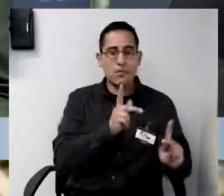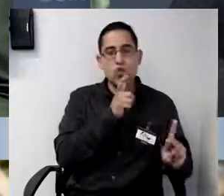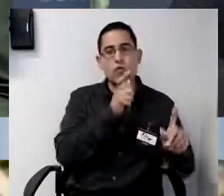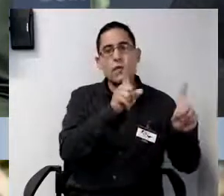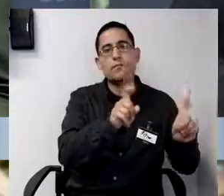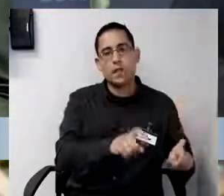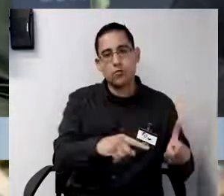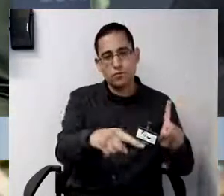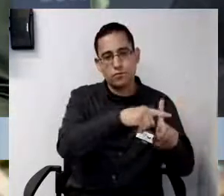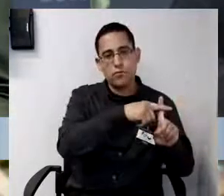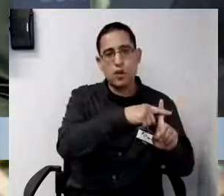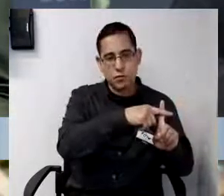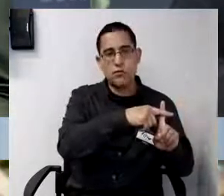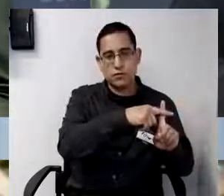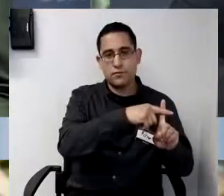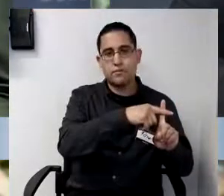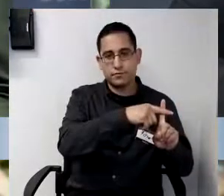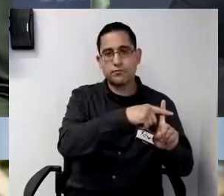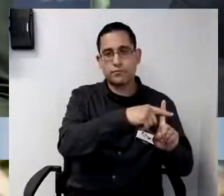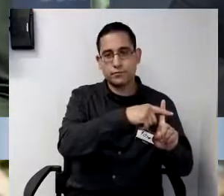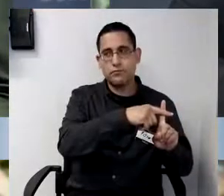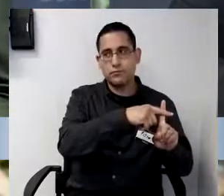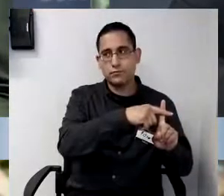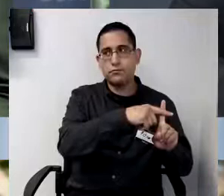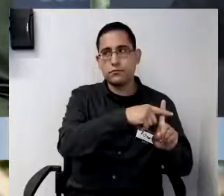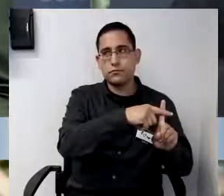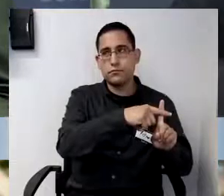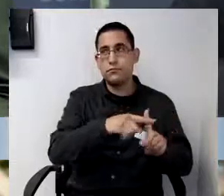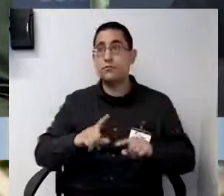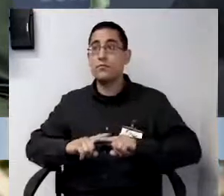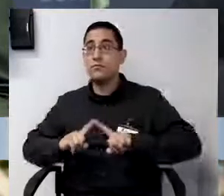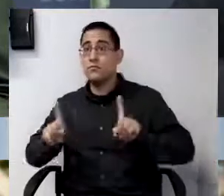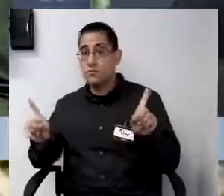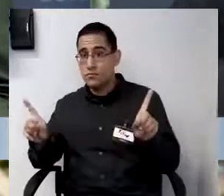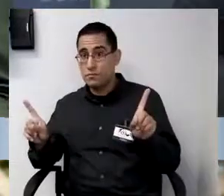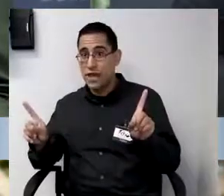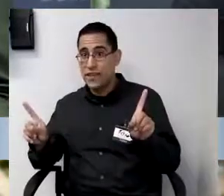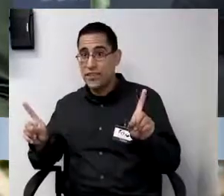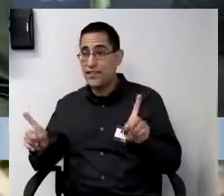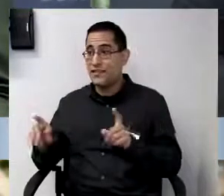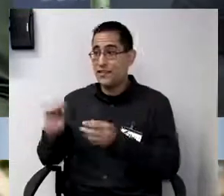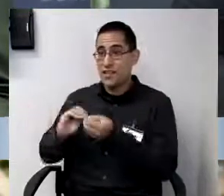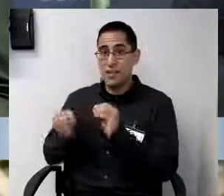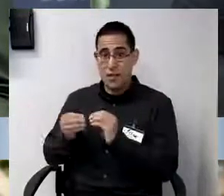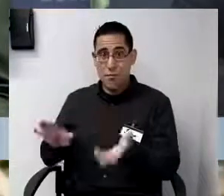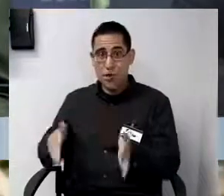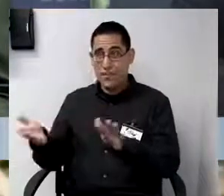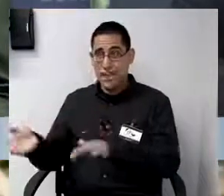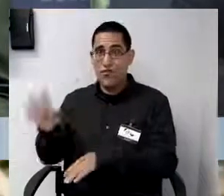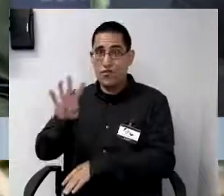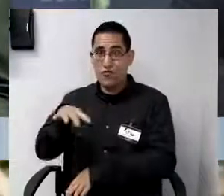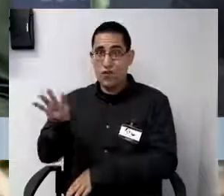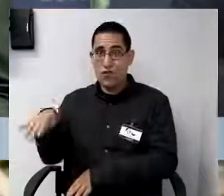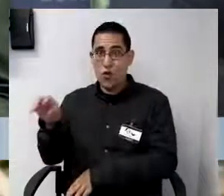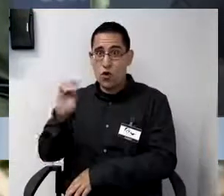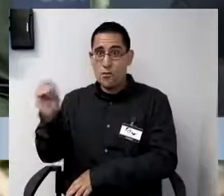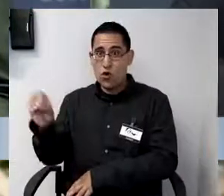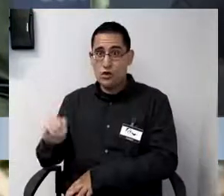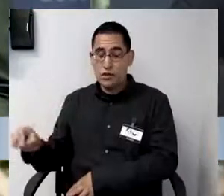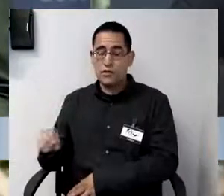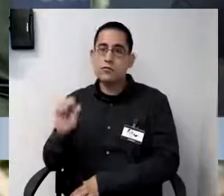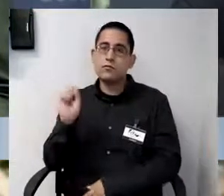of the 414,000 cases, but they account for 44% of the deaths. So of